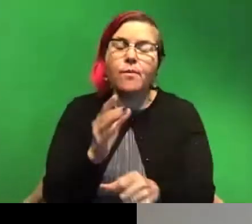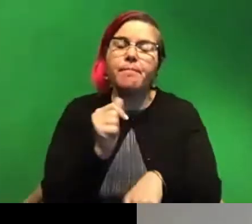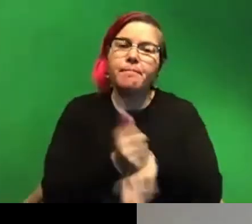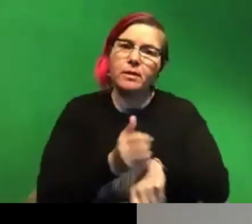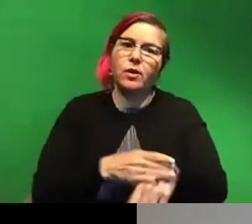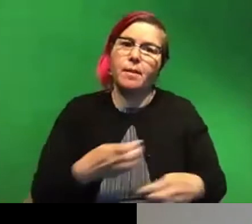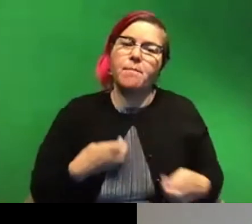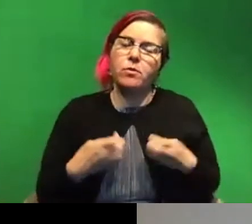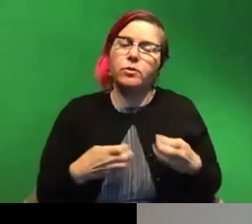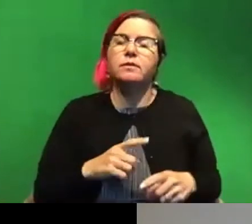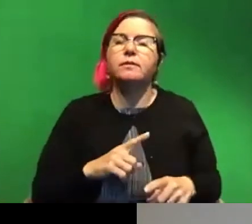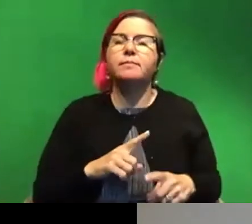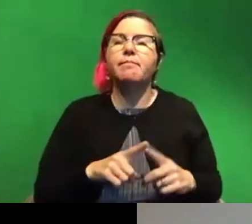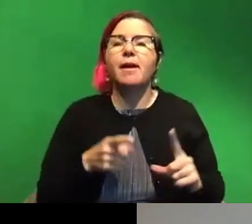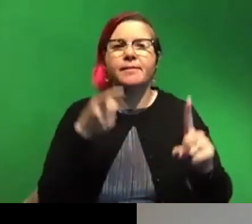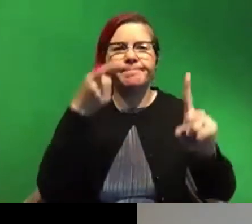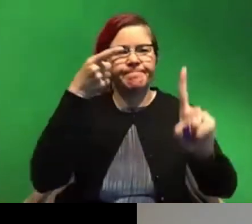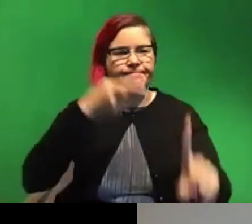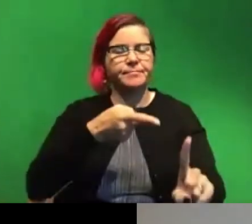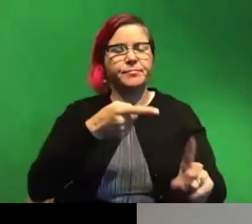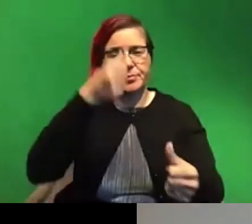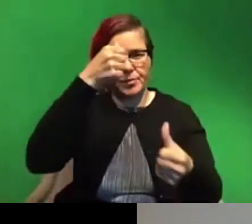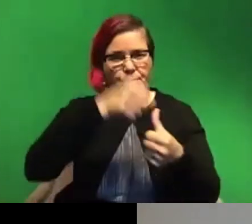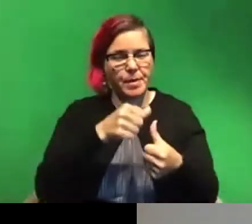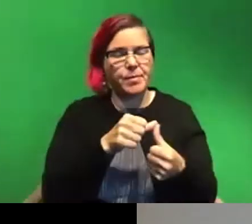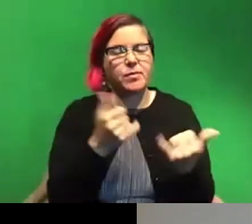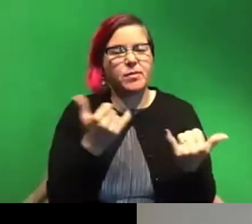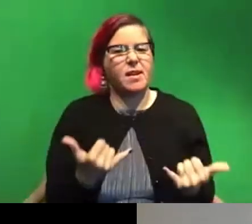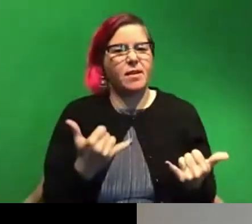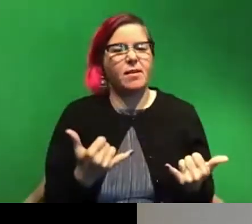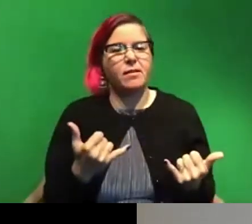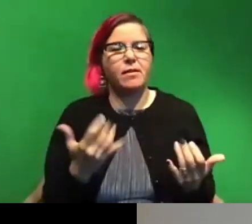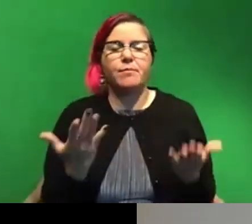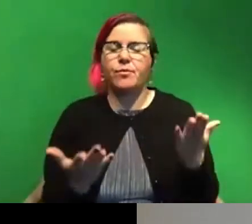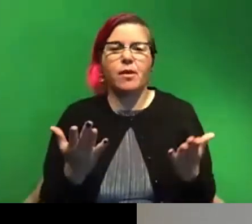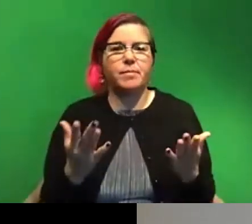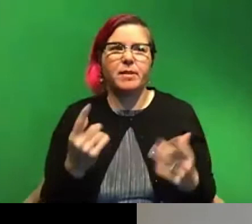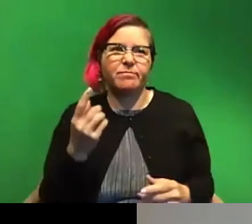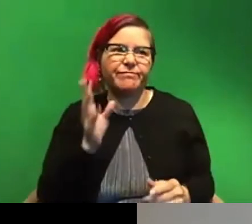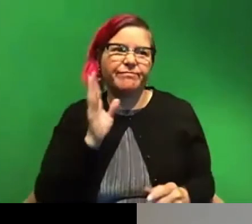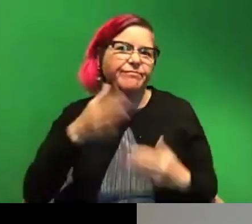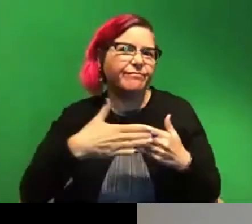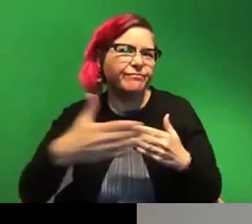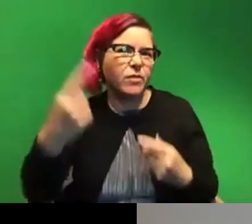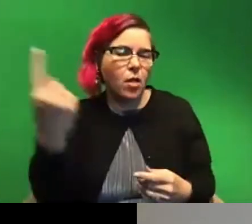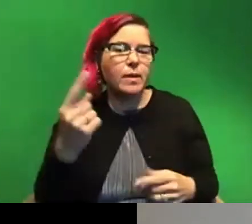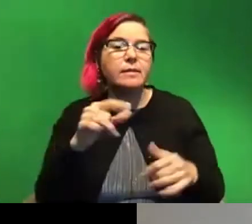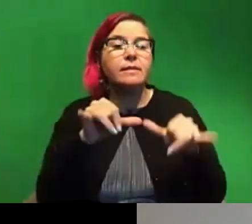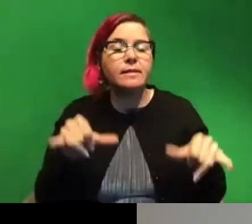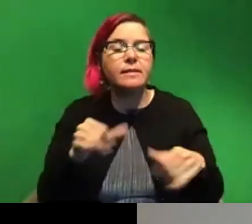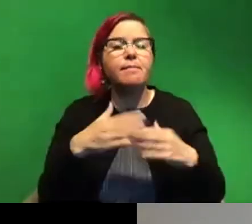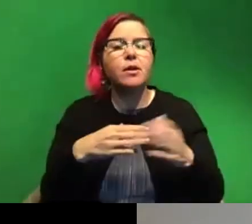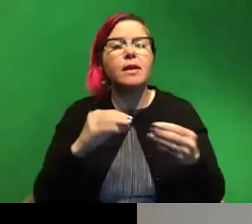emotions. But when it comes down to it, remember that, especially right now and probably always, these systems are built on numbers and